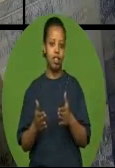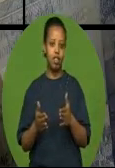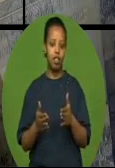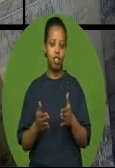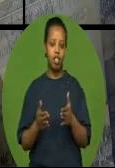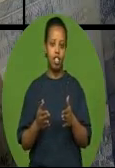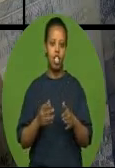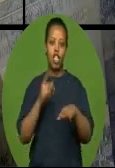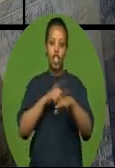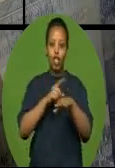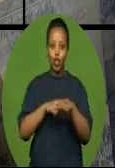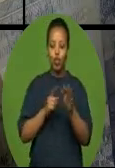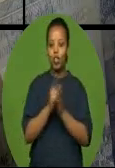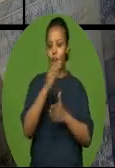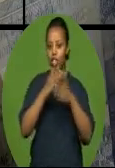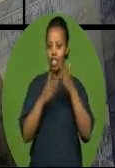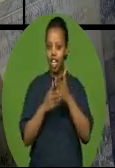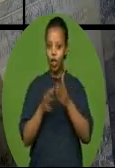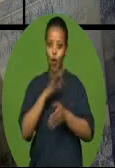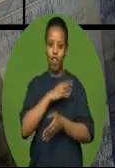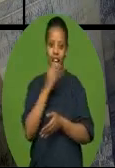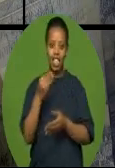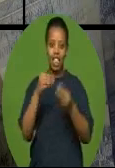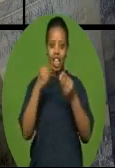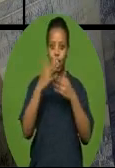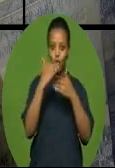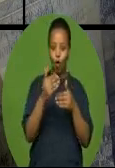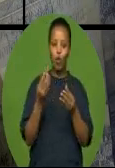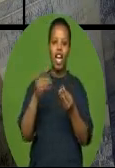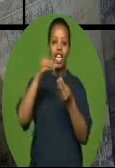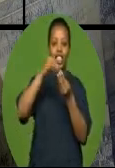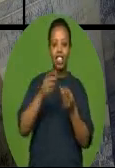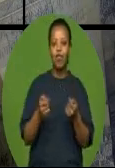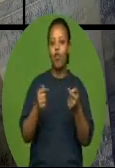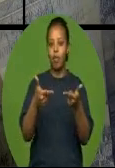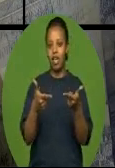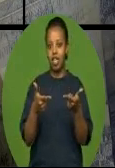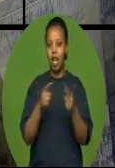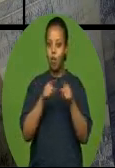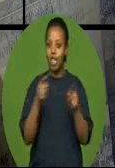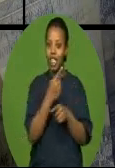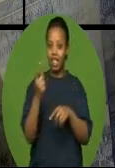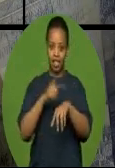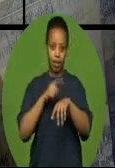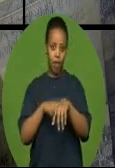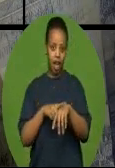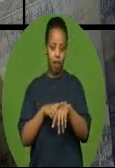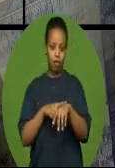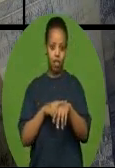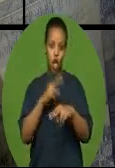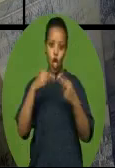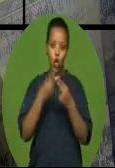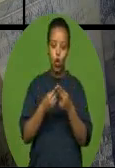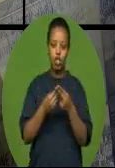Students, during growth stage, profit and sales volume increase rapidly, but sometimes